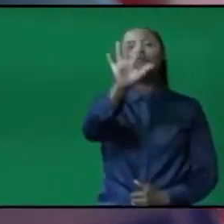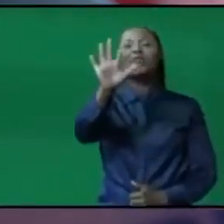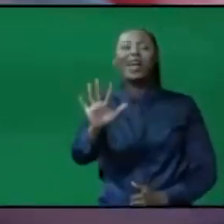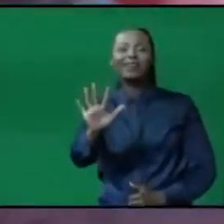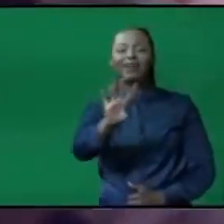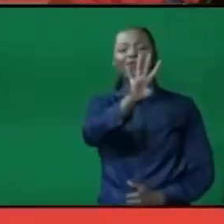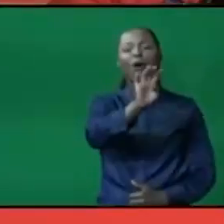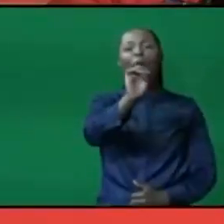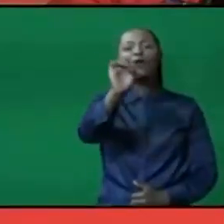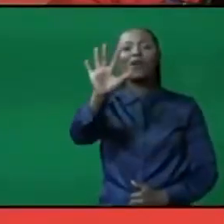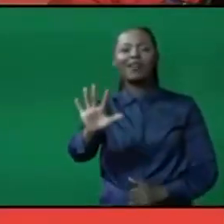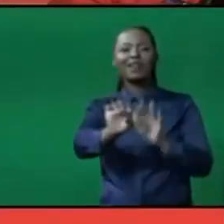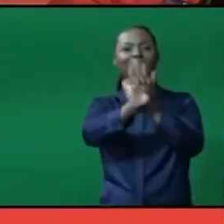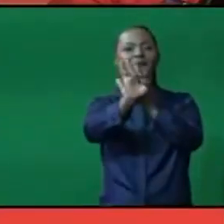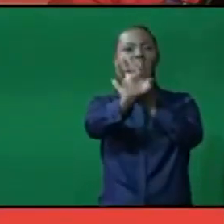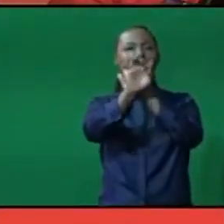405